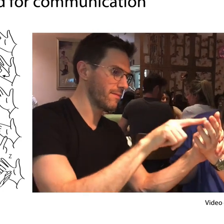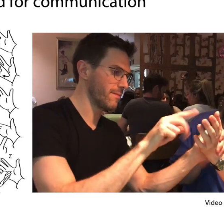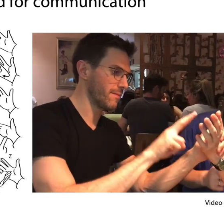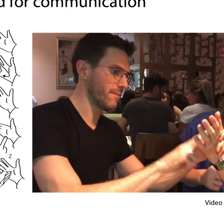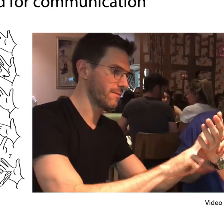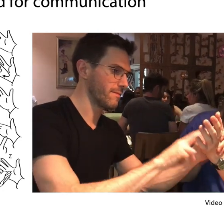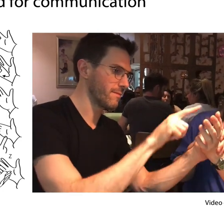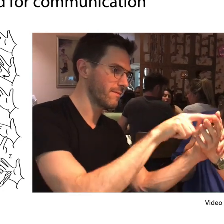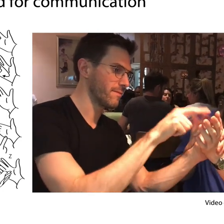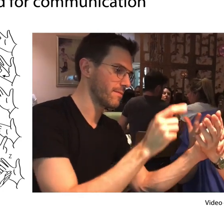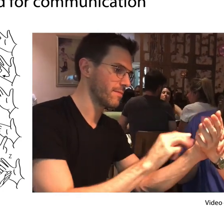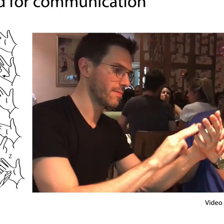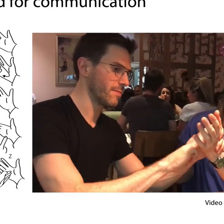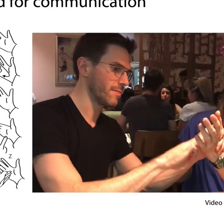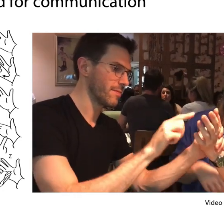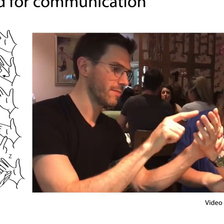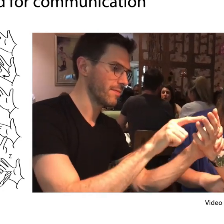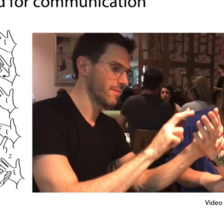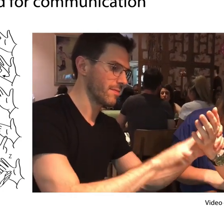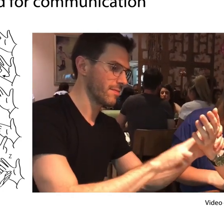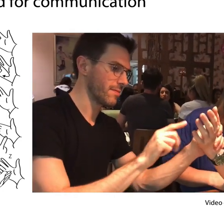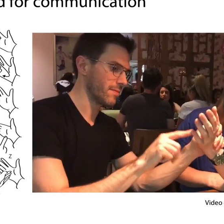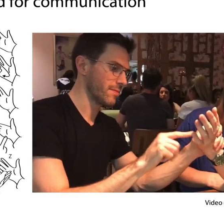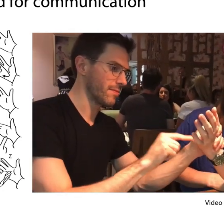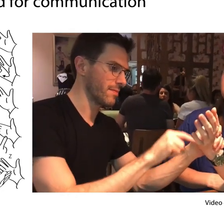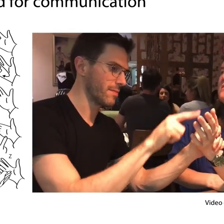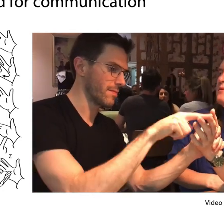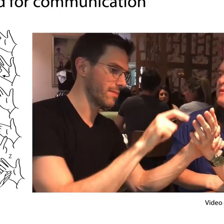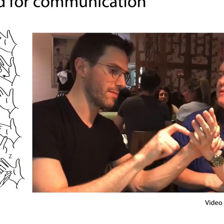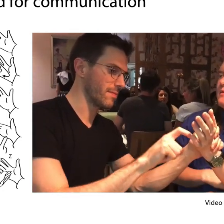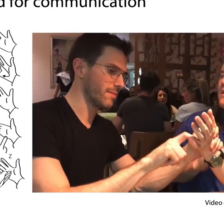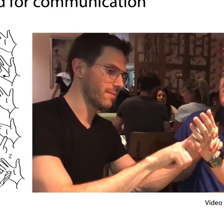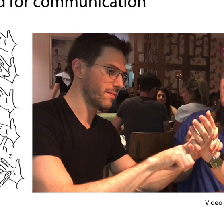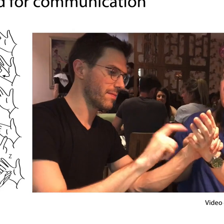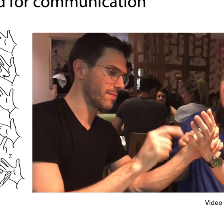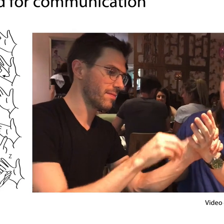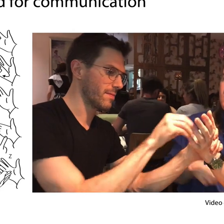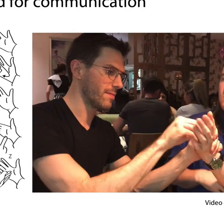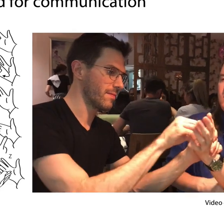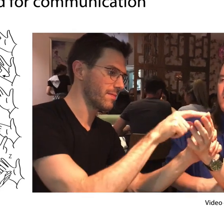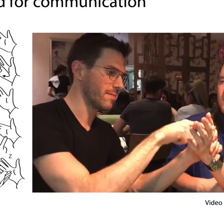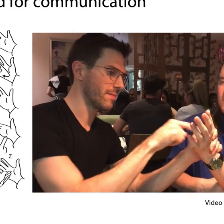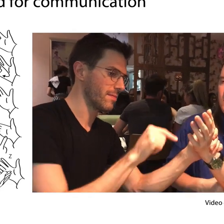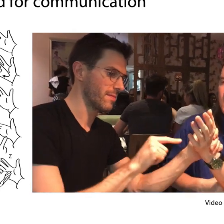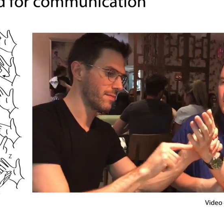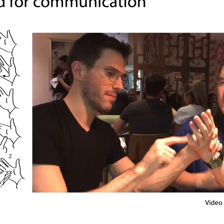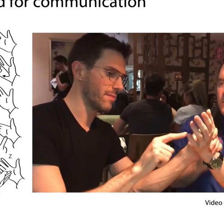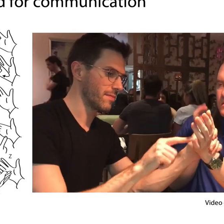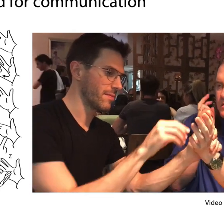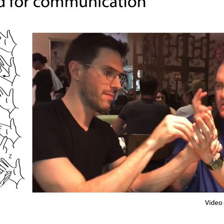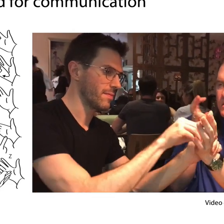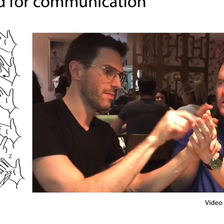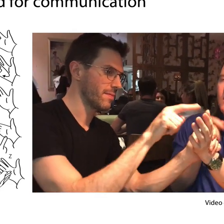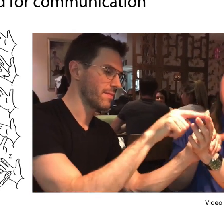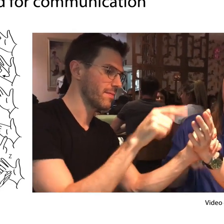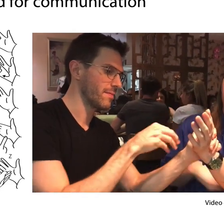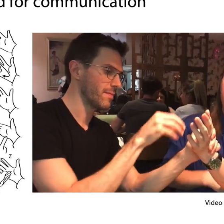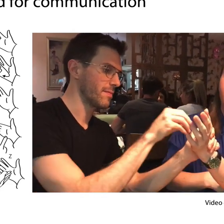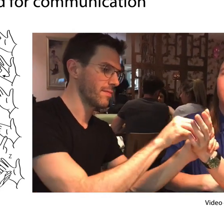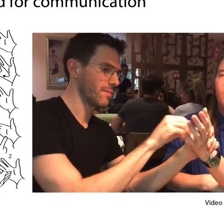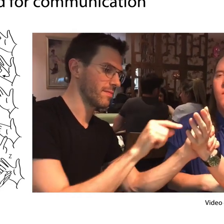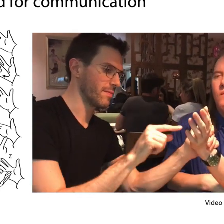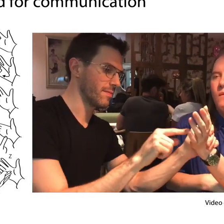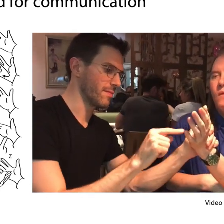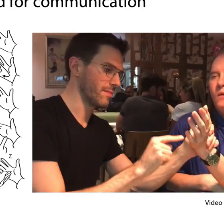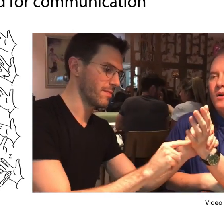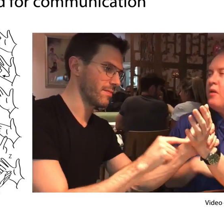Individuals with loss of vision and hearing communicate through TSLs, which exist in rich variations based on geographic location and